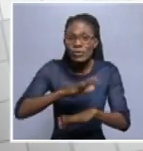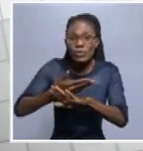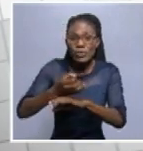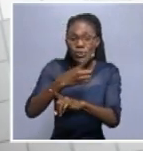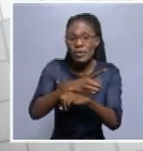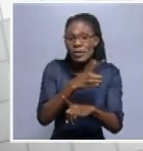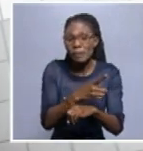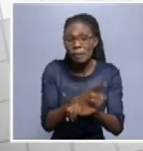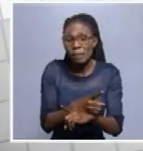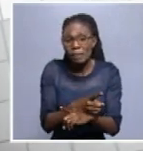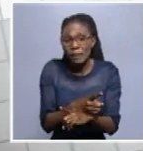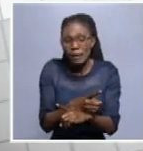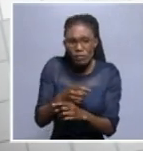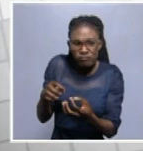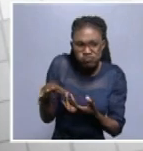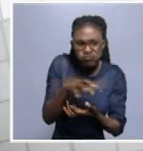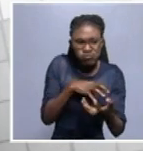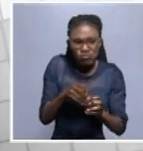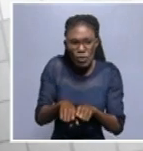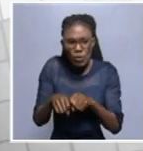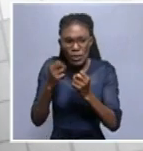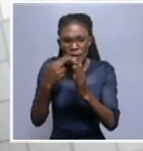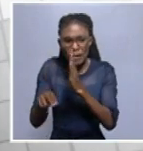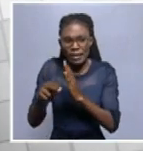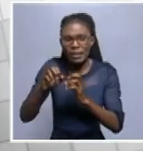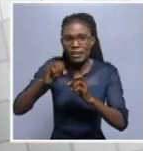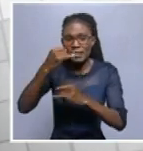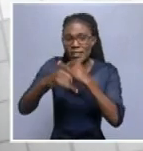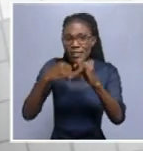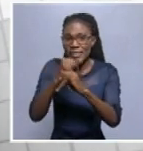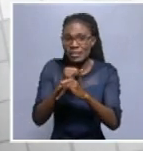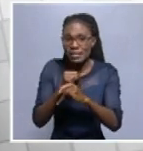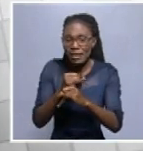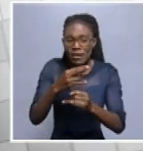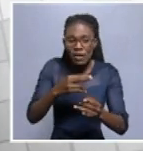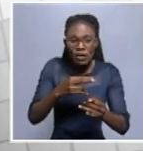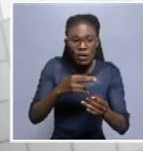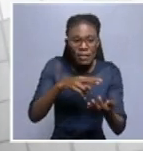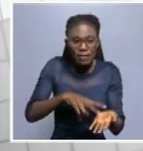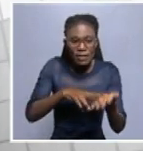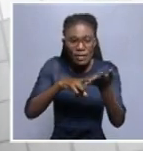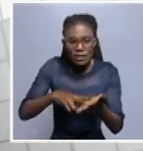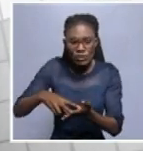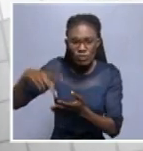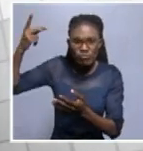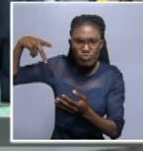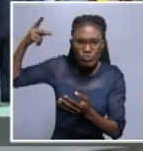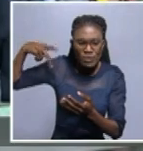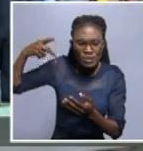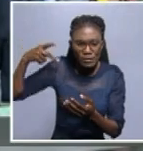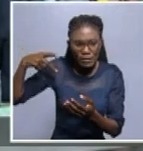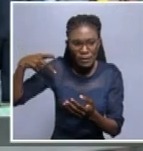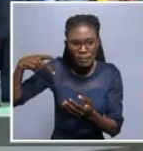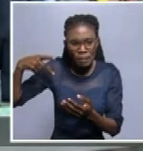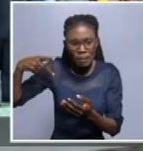example, violates international law and the values and principles that you stand for as a country?